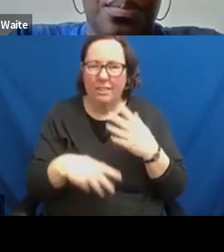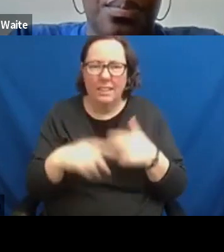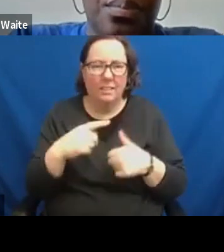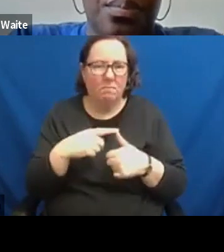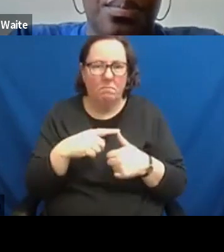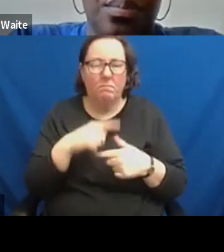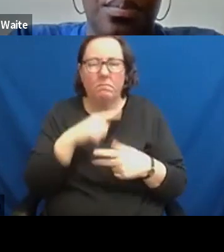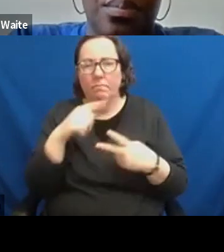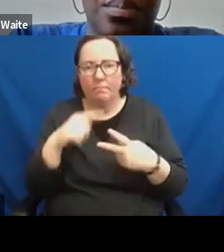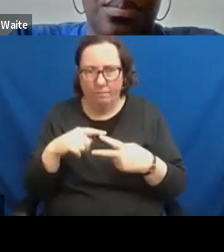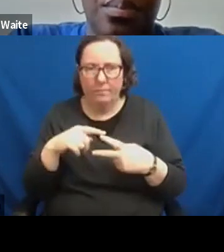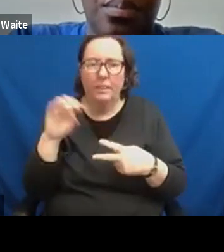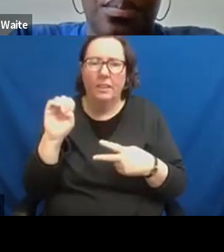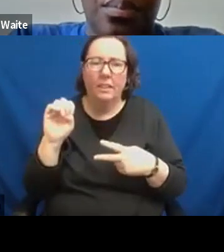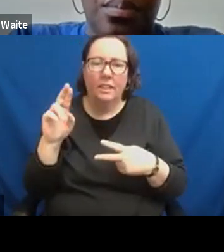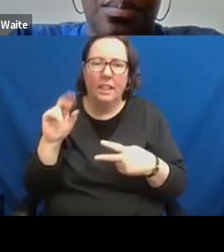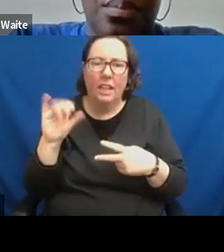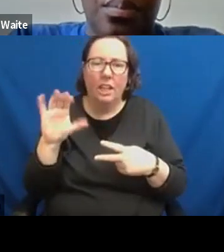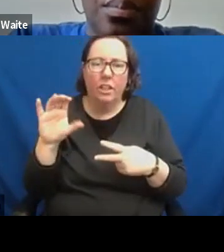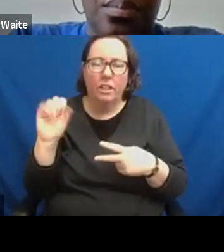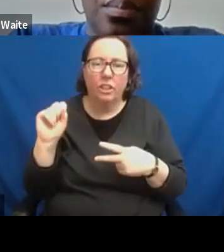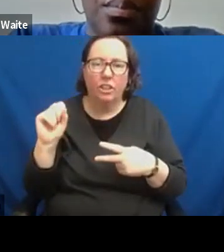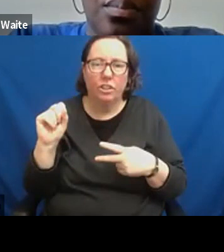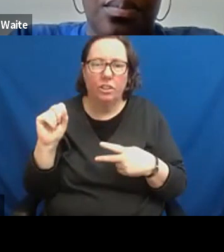So Eric Shi.